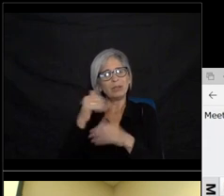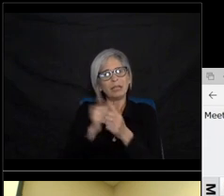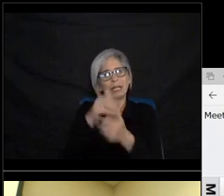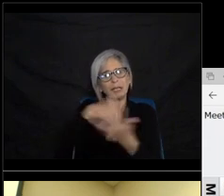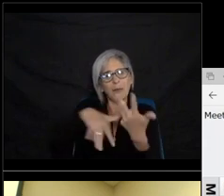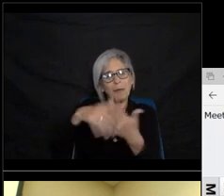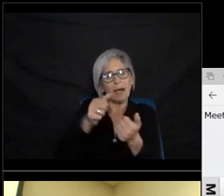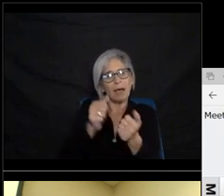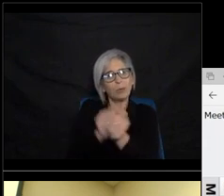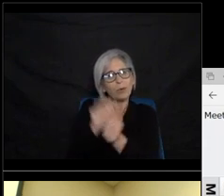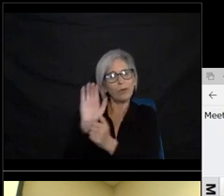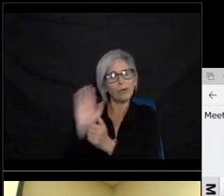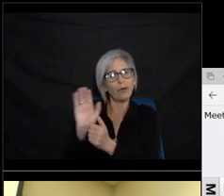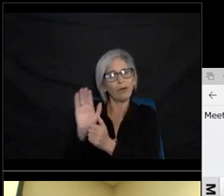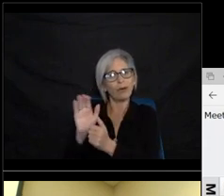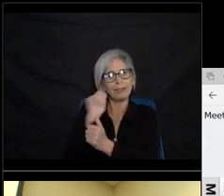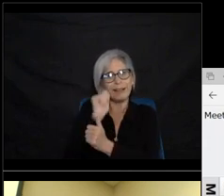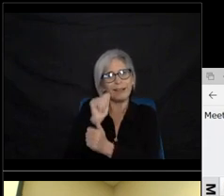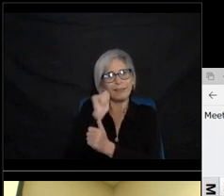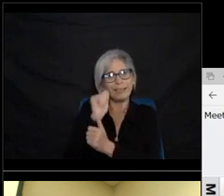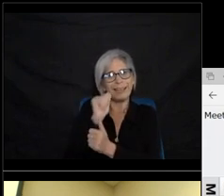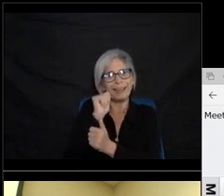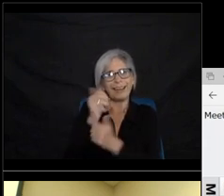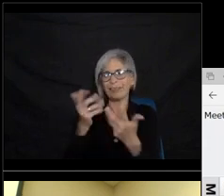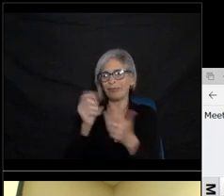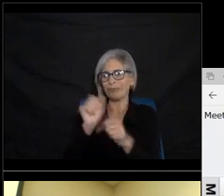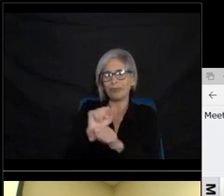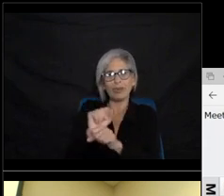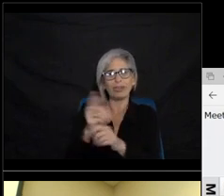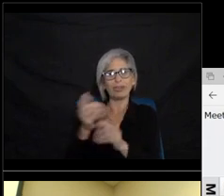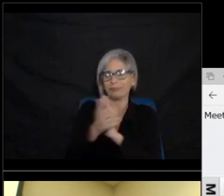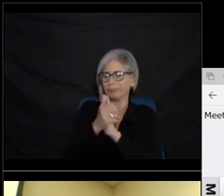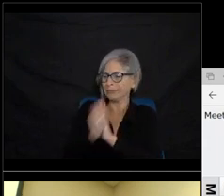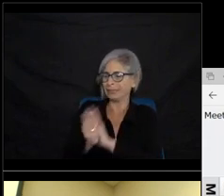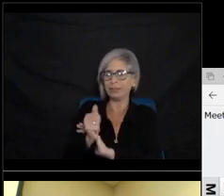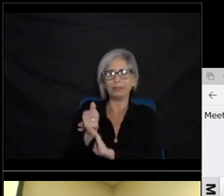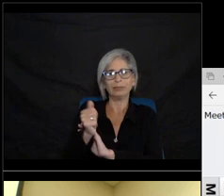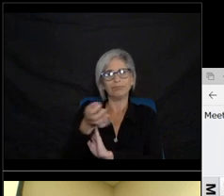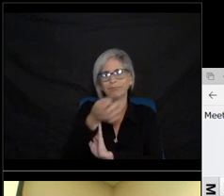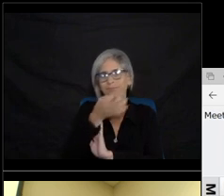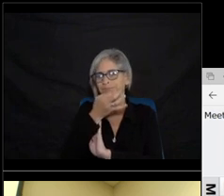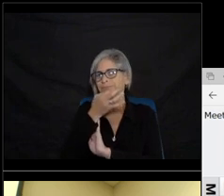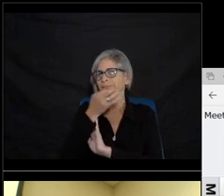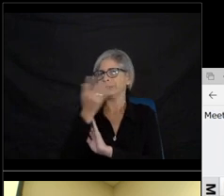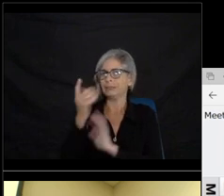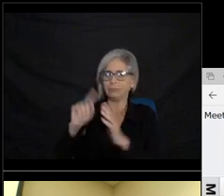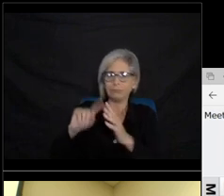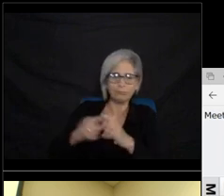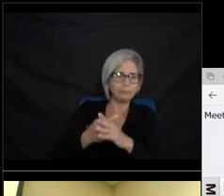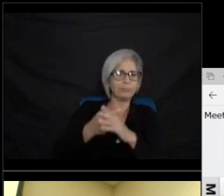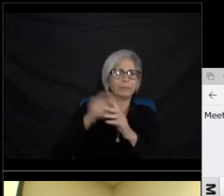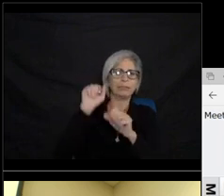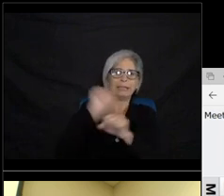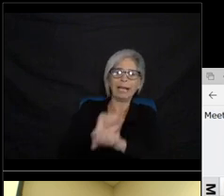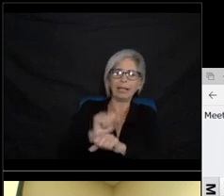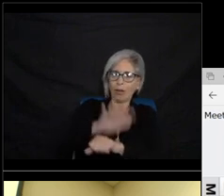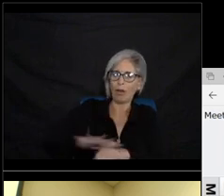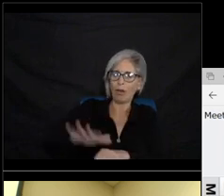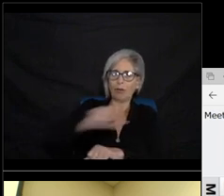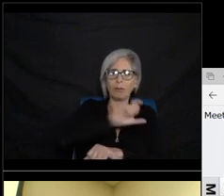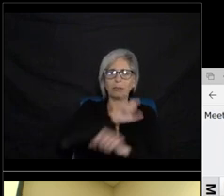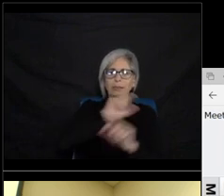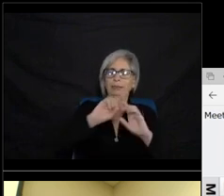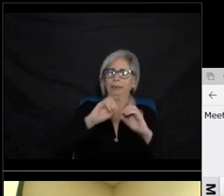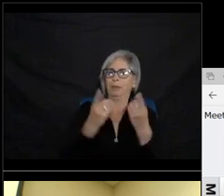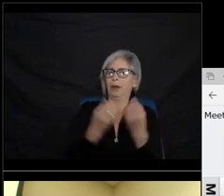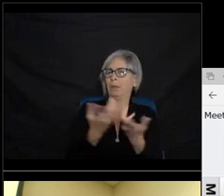her day-to-day tenacity and expertise and executing tasks around the police department